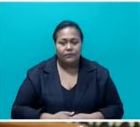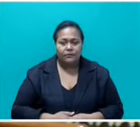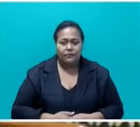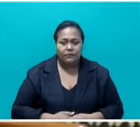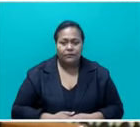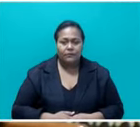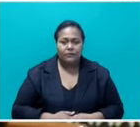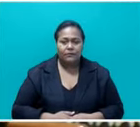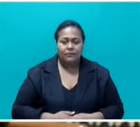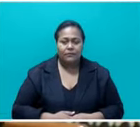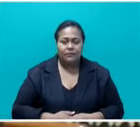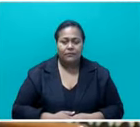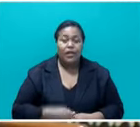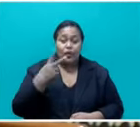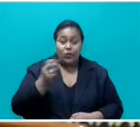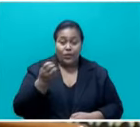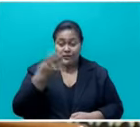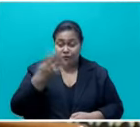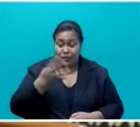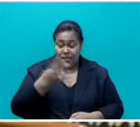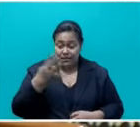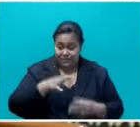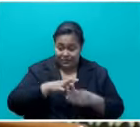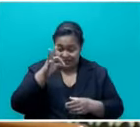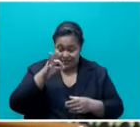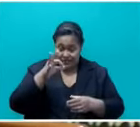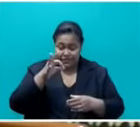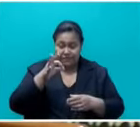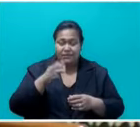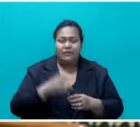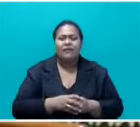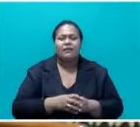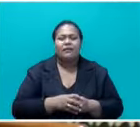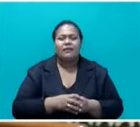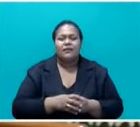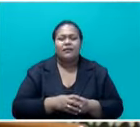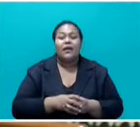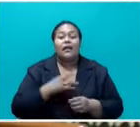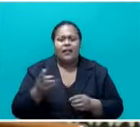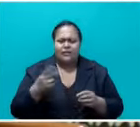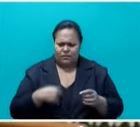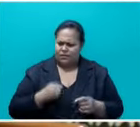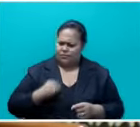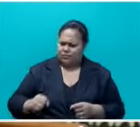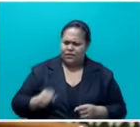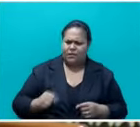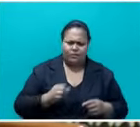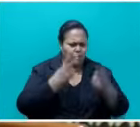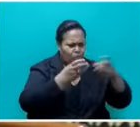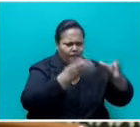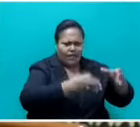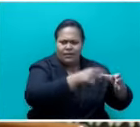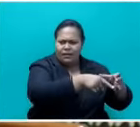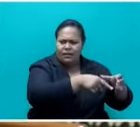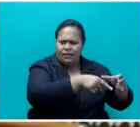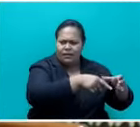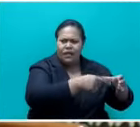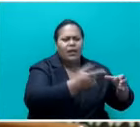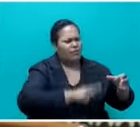August 2014 by the Electoral Commission in respect of the Fiji First candidate was rejected by the supervisor when he's